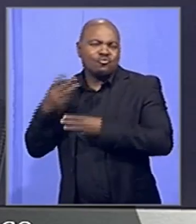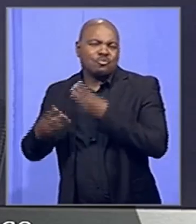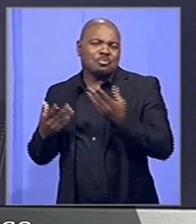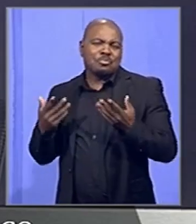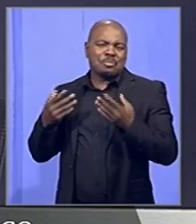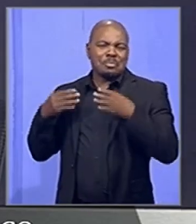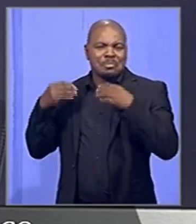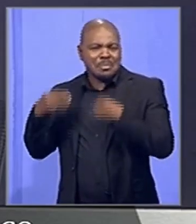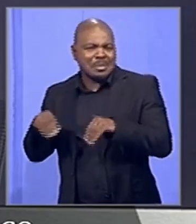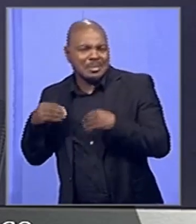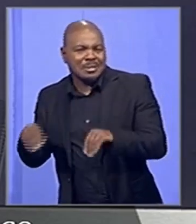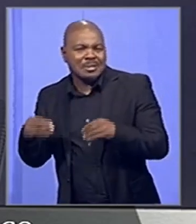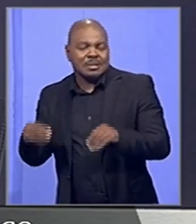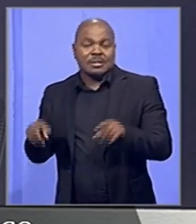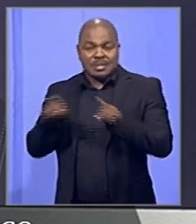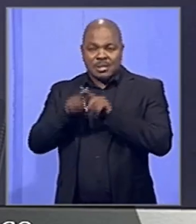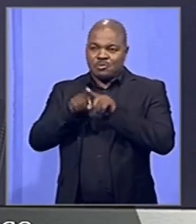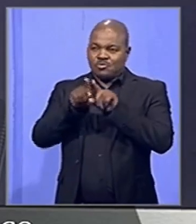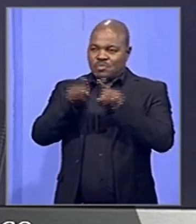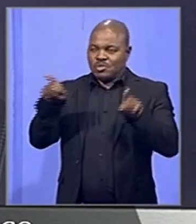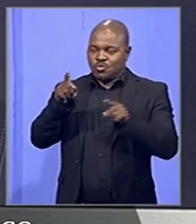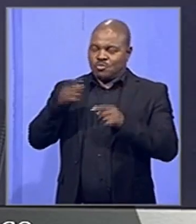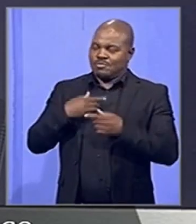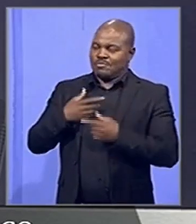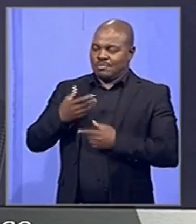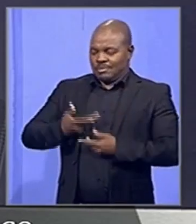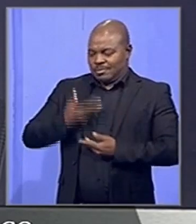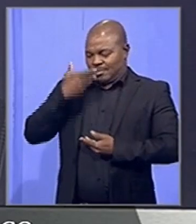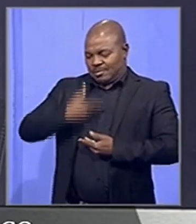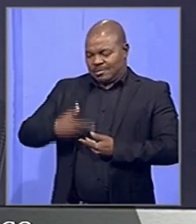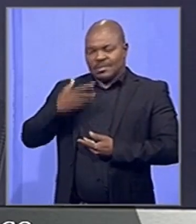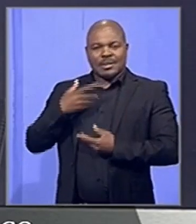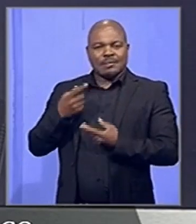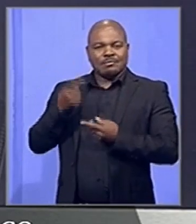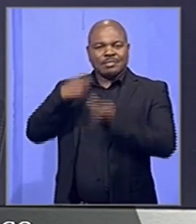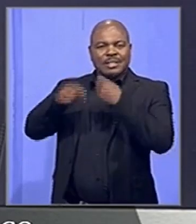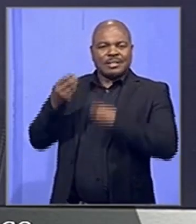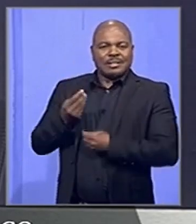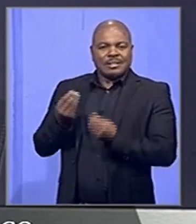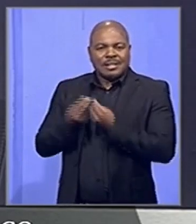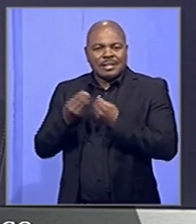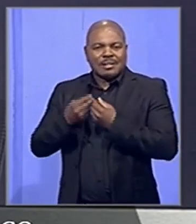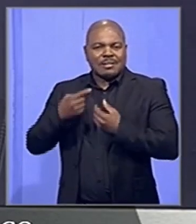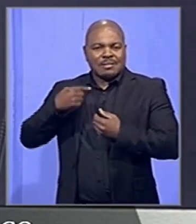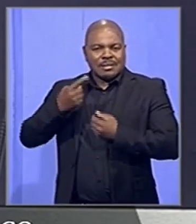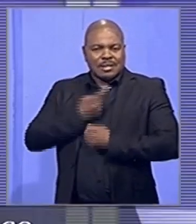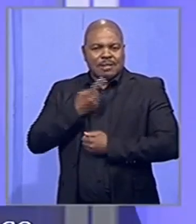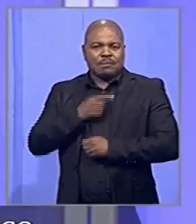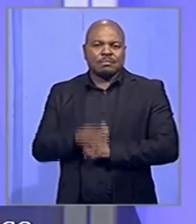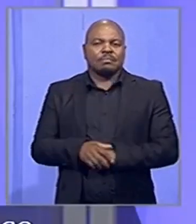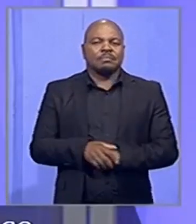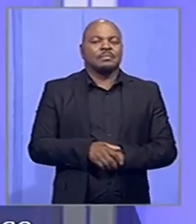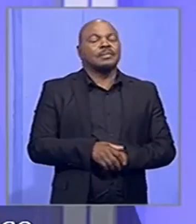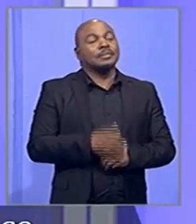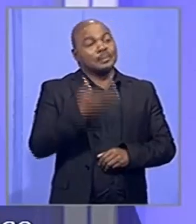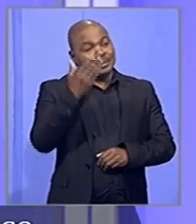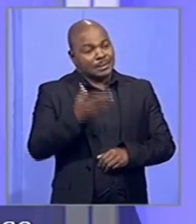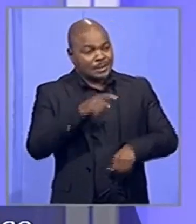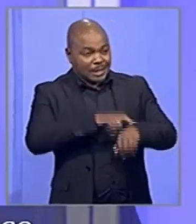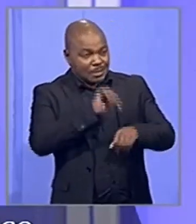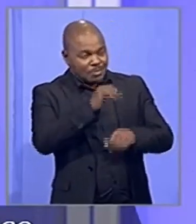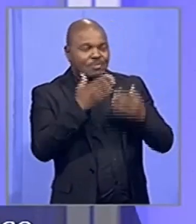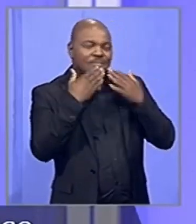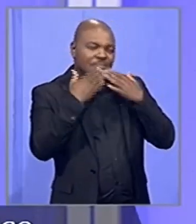businessing, and then lo ano hono we rekisa or rekisa the product using the technology too. That is right. Make le buila holo kana kwa